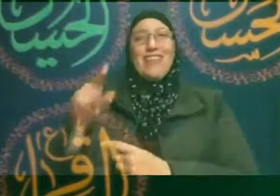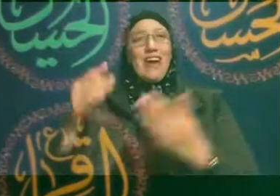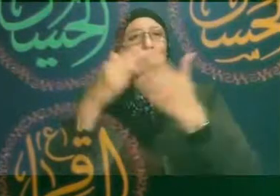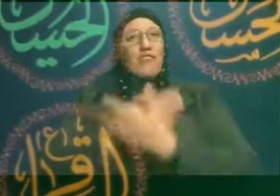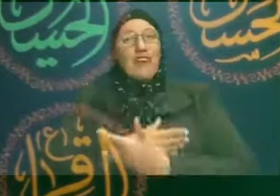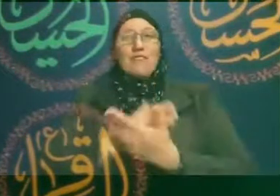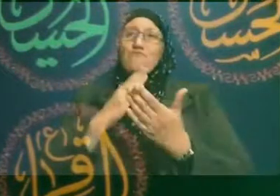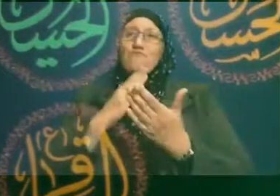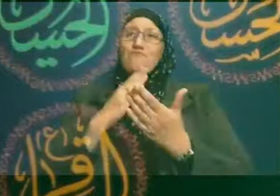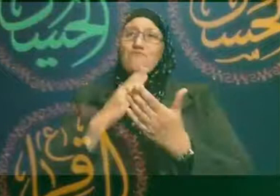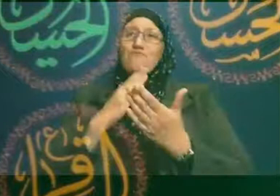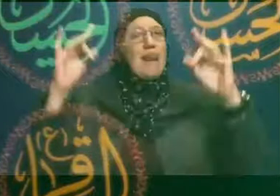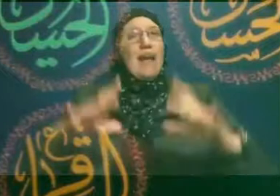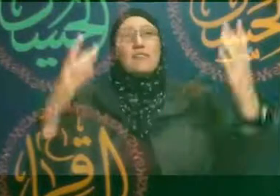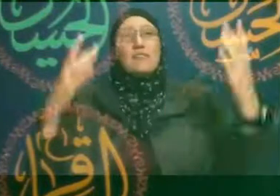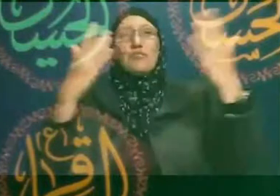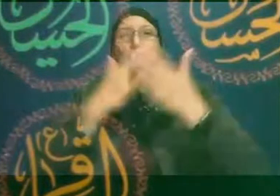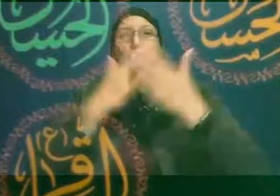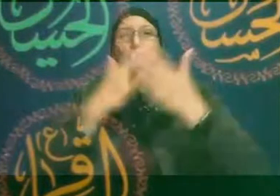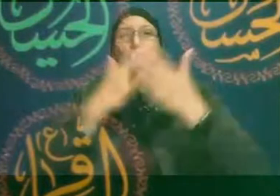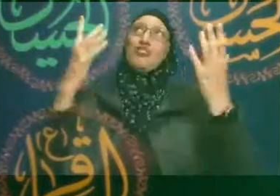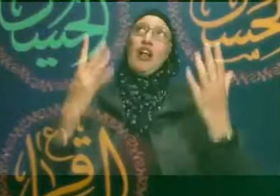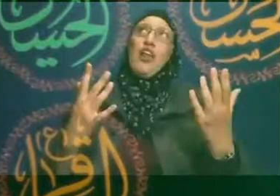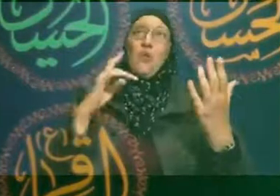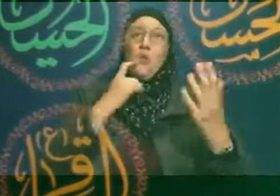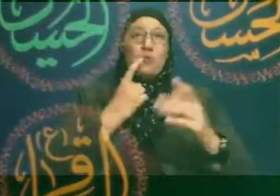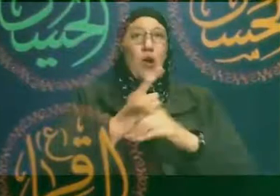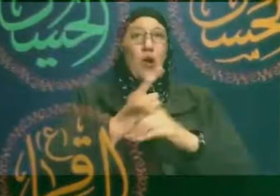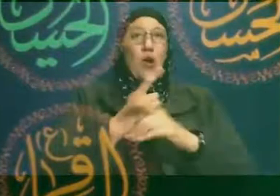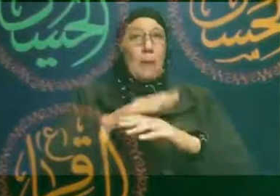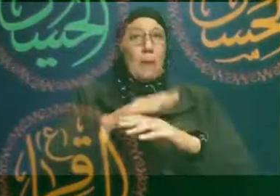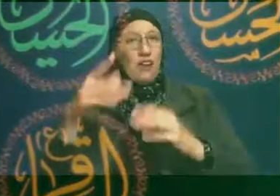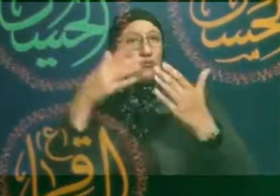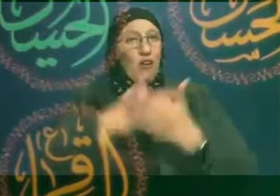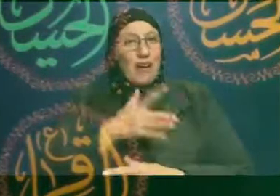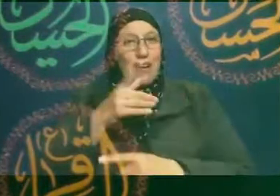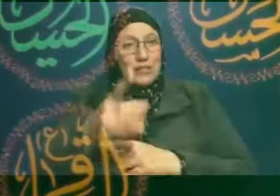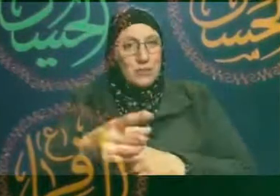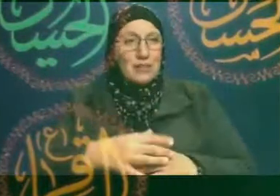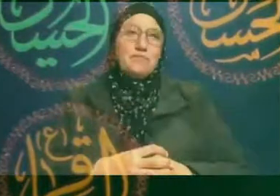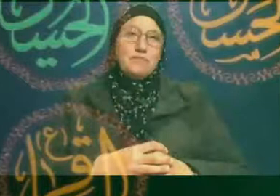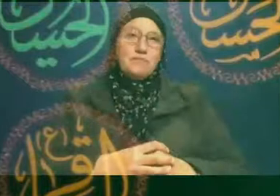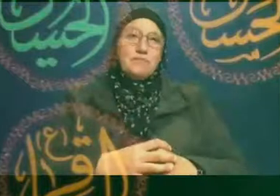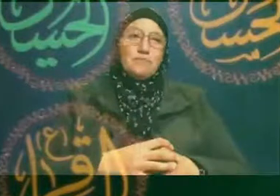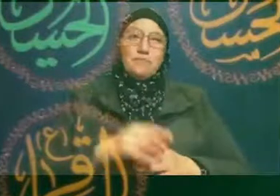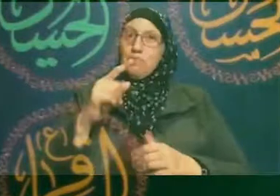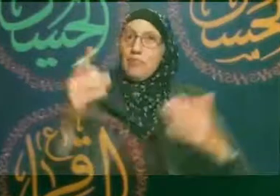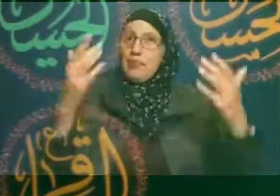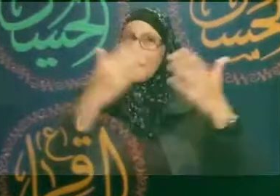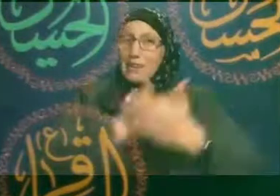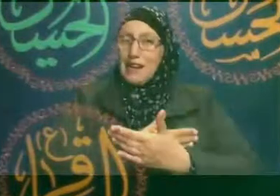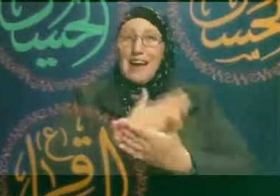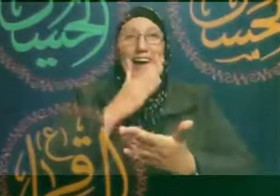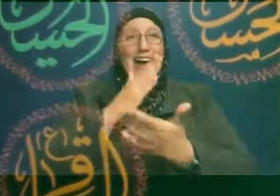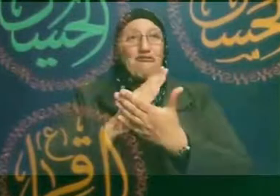night. Inshallah, we'll talk about that night next week. And that night in value is worth more than